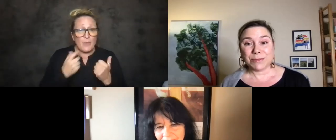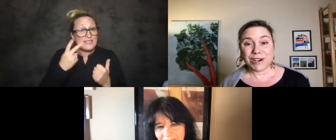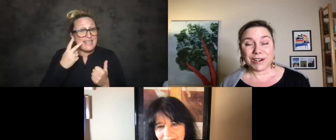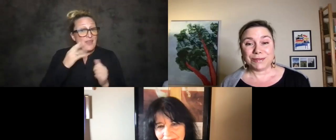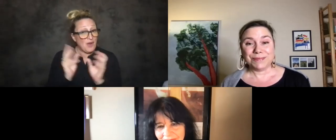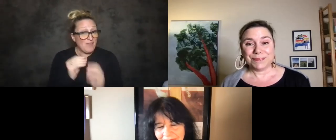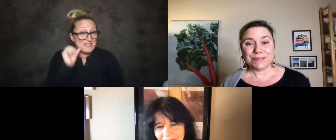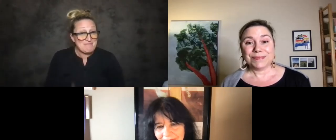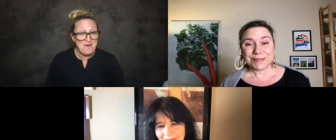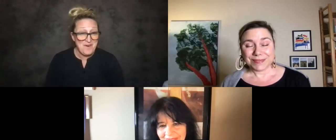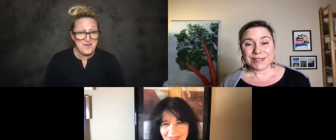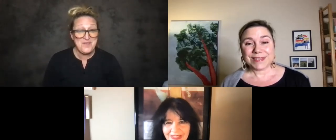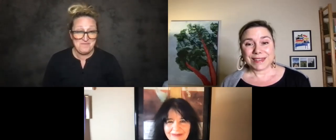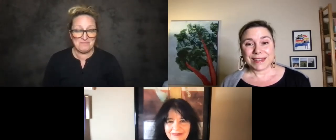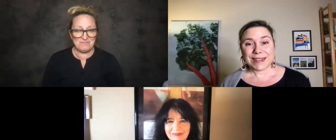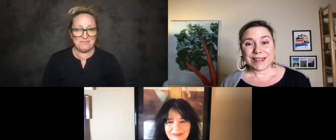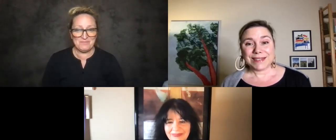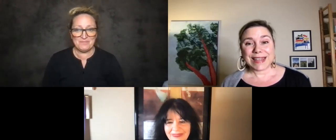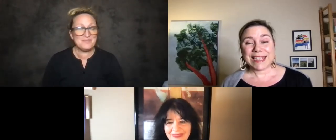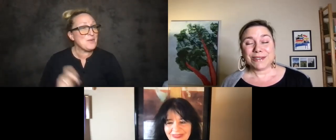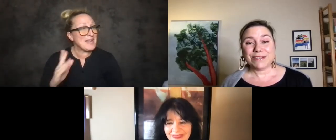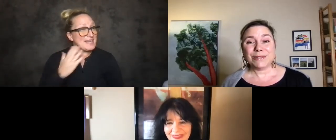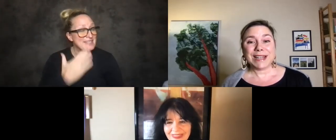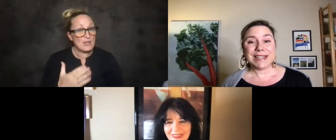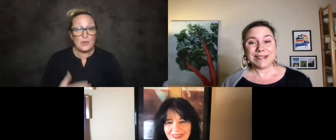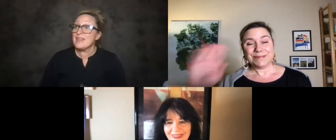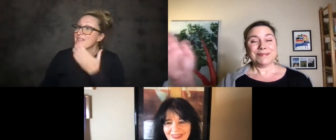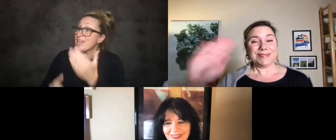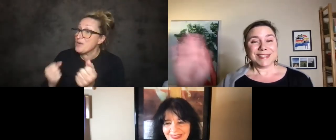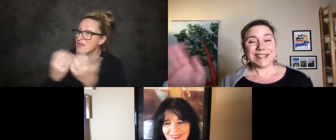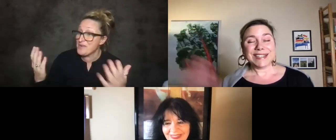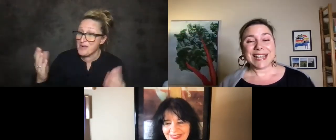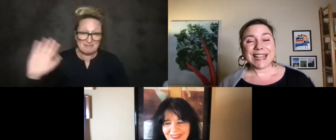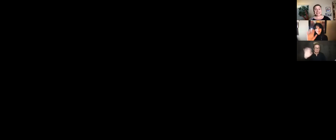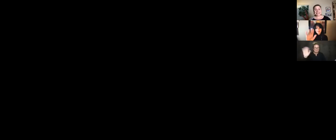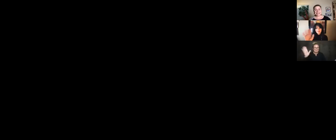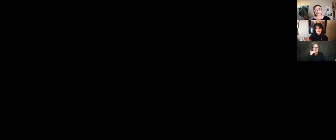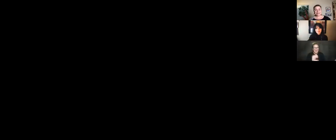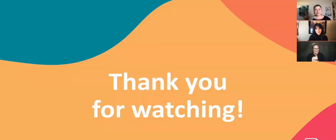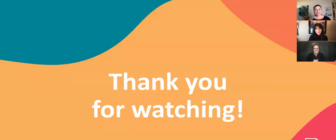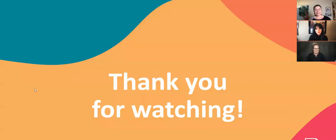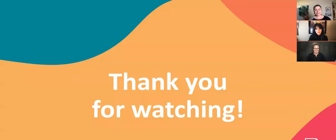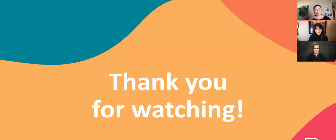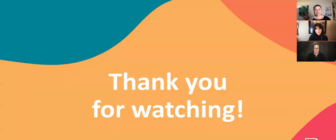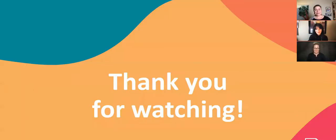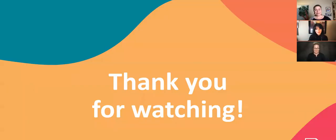conference tomorrow. Okay. Thank you, everyone. Good night.